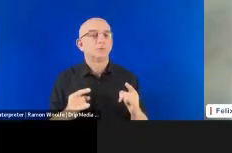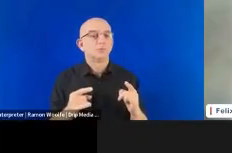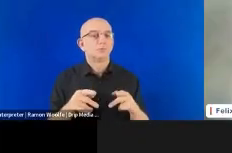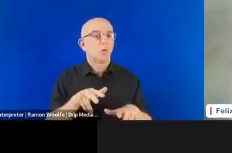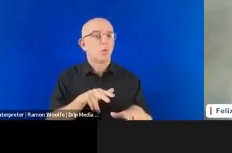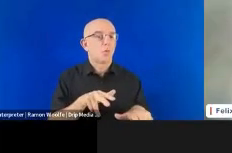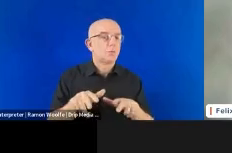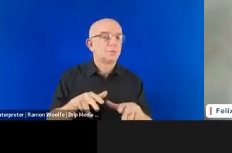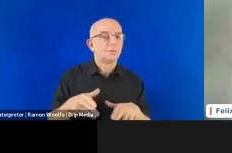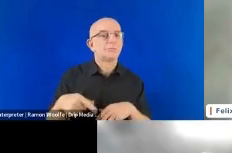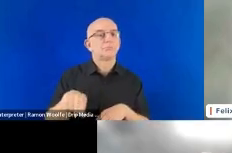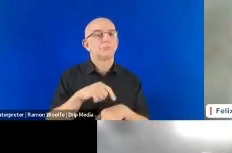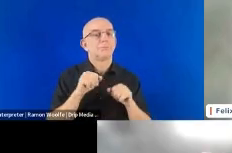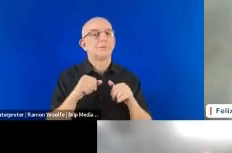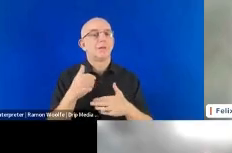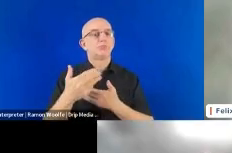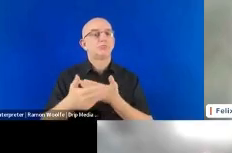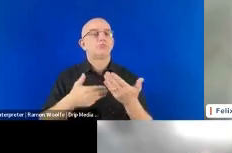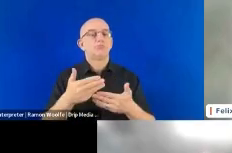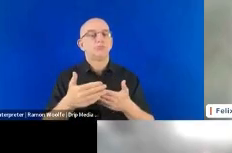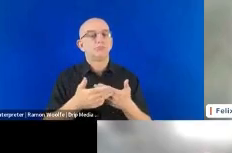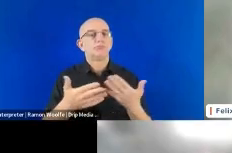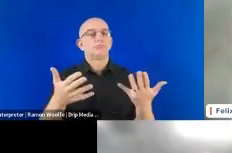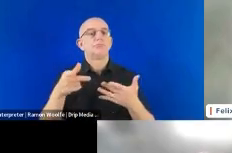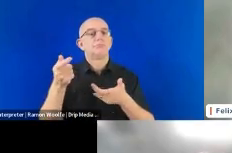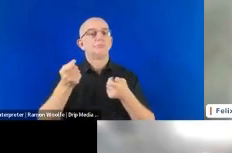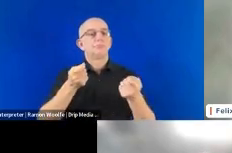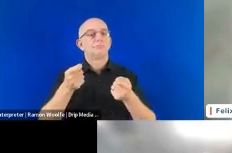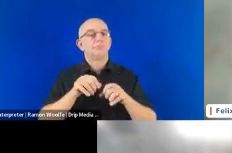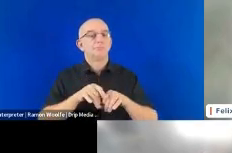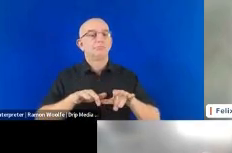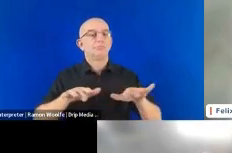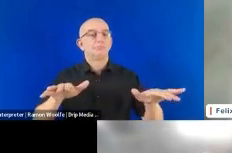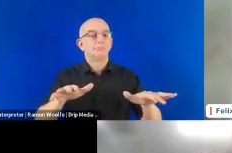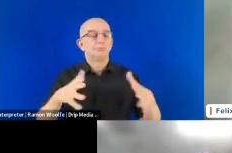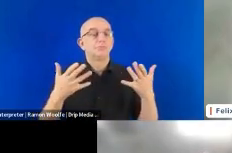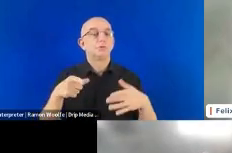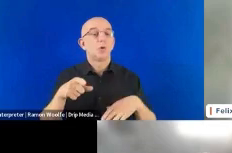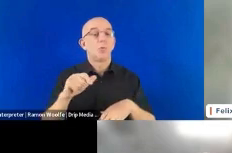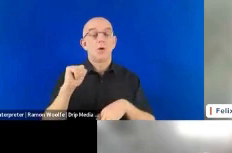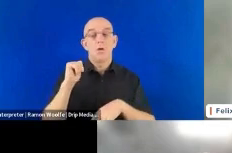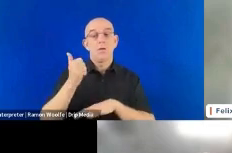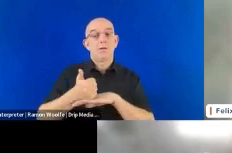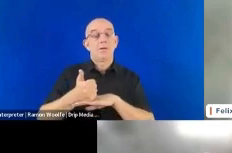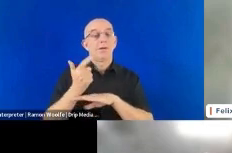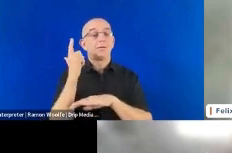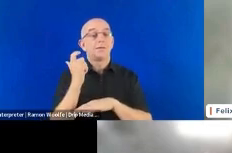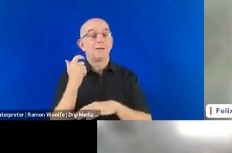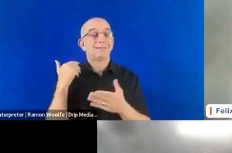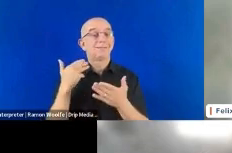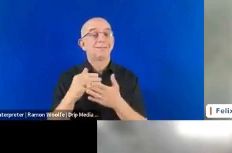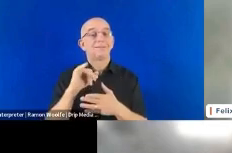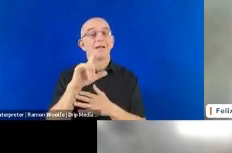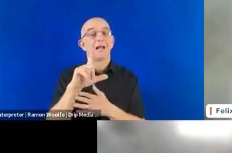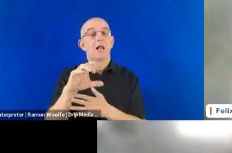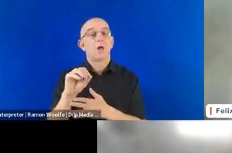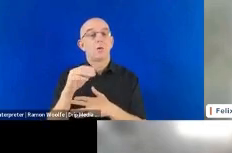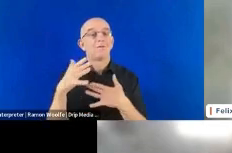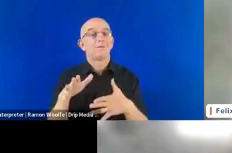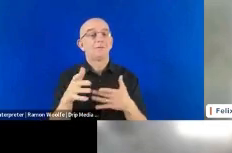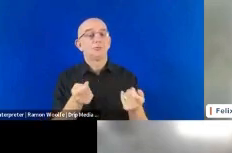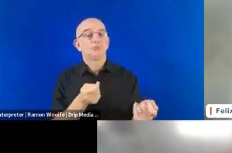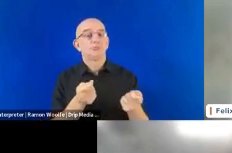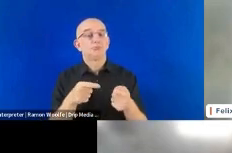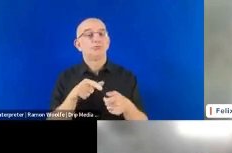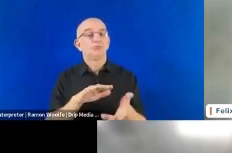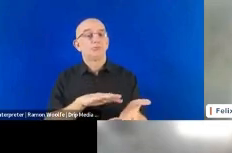we are thinking that, look, as the initiative grows, probably more people can play a coordinating role, more institutions